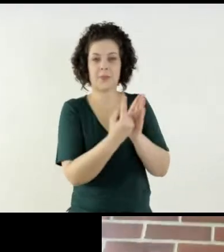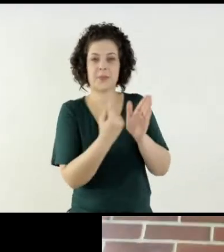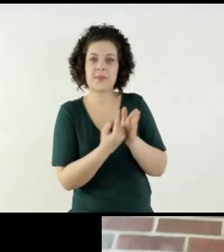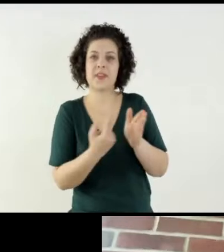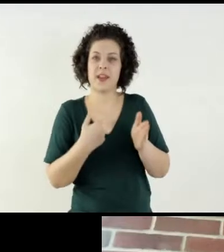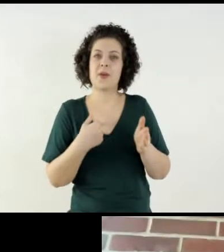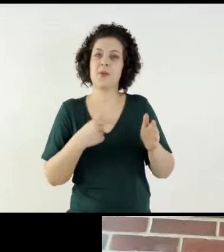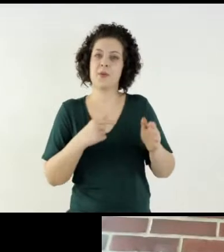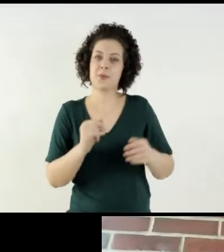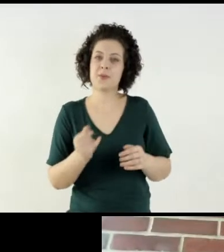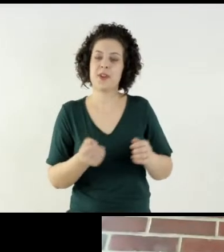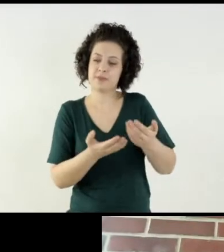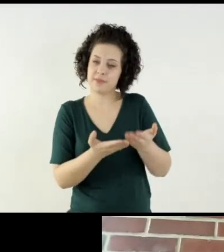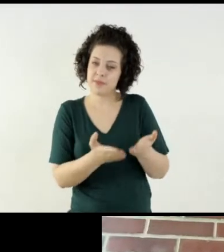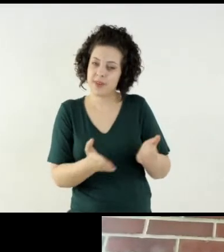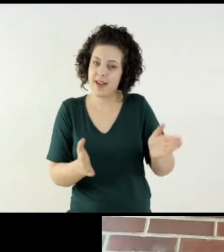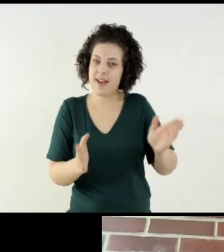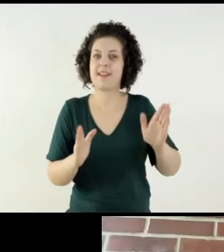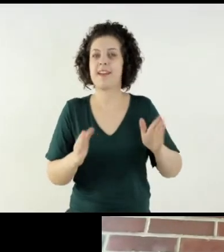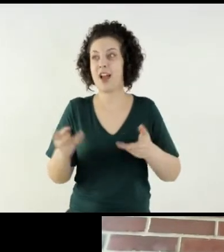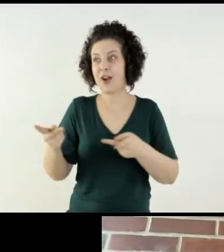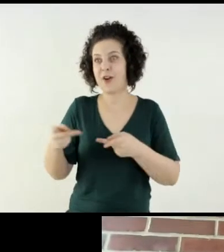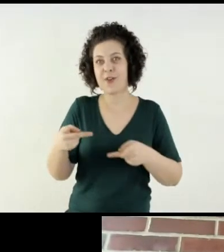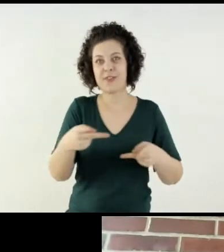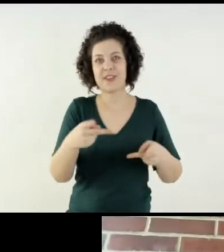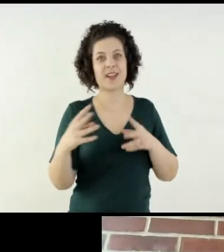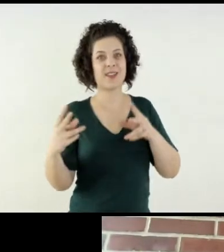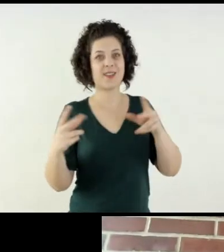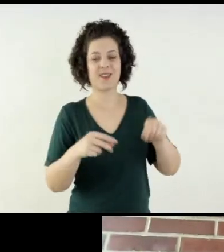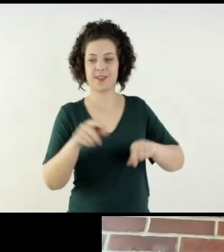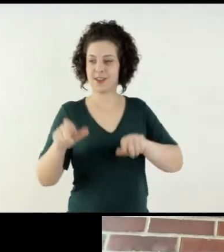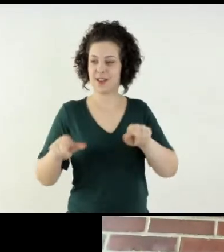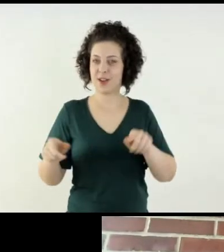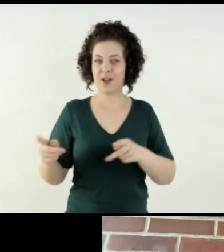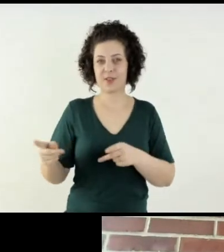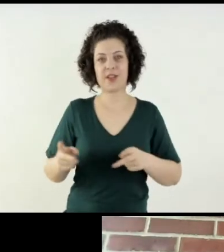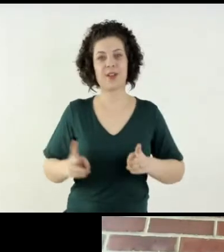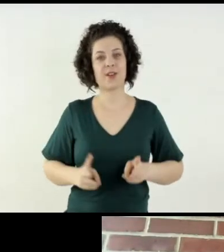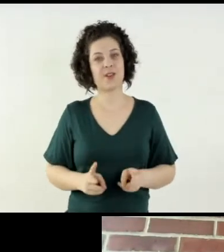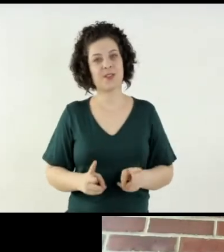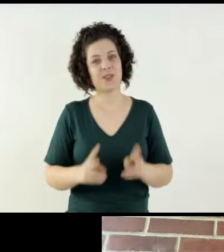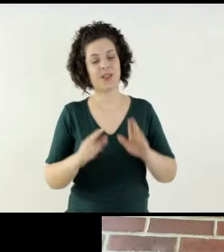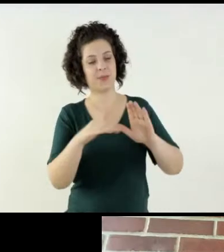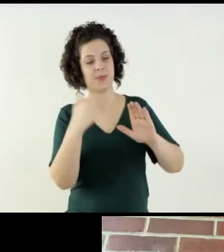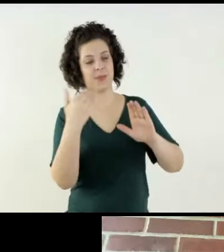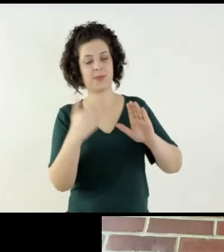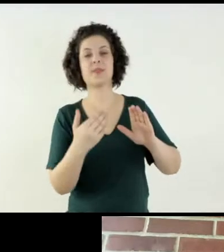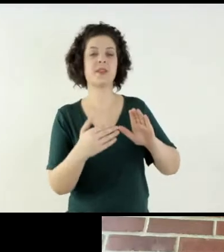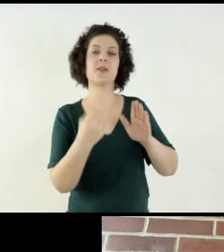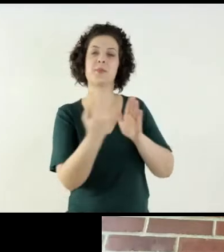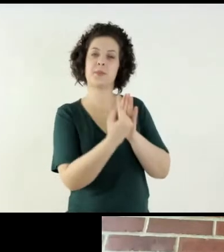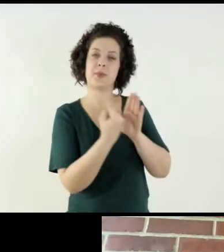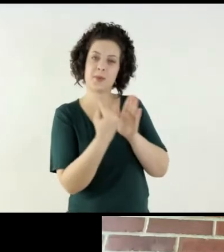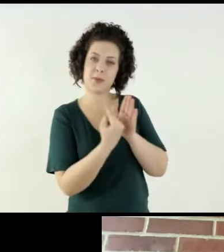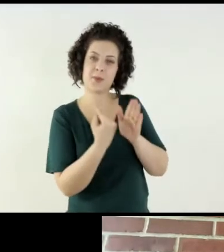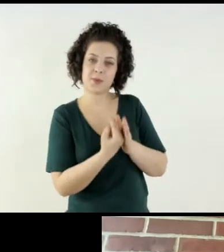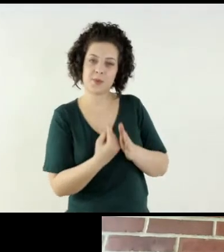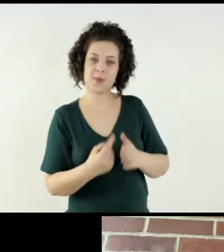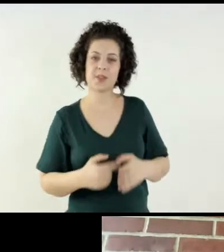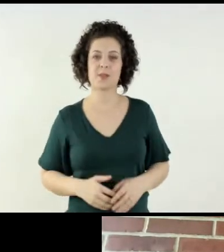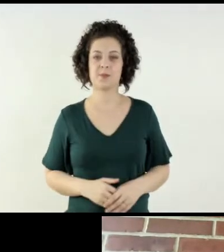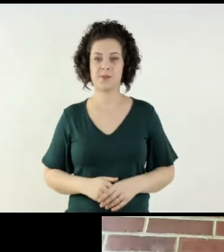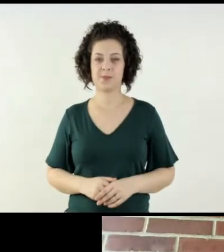the other guests, to also continue sending their own questions. A few have already arrived.